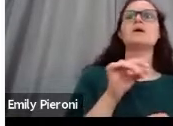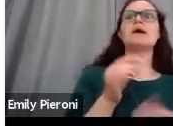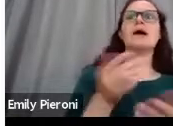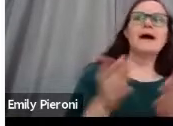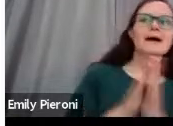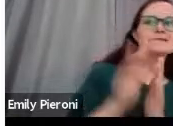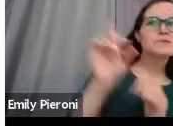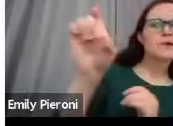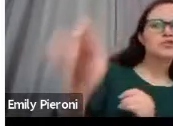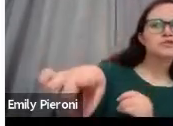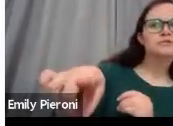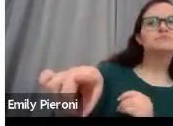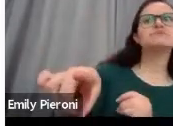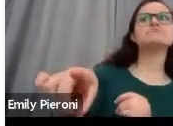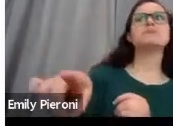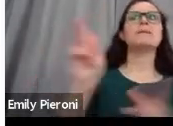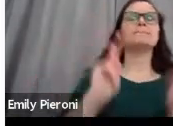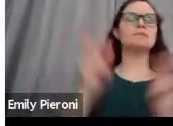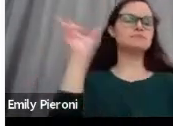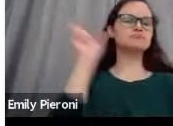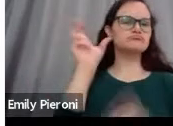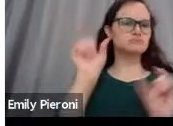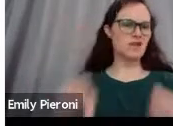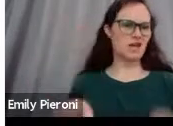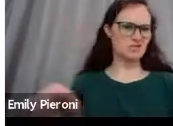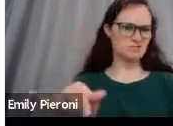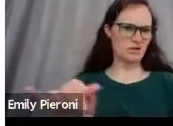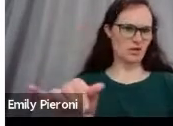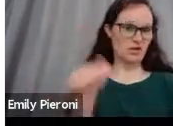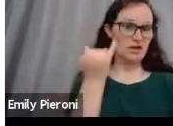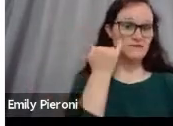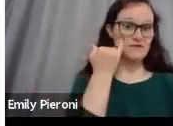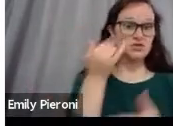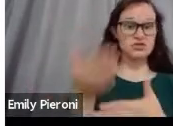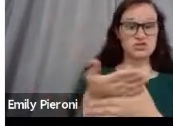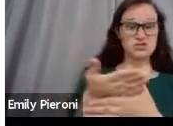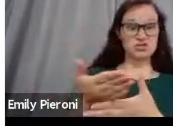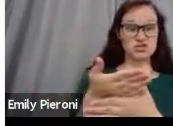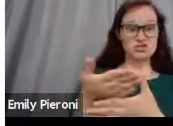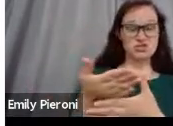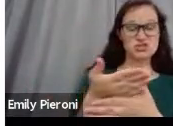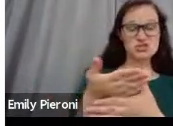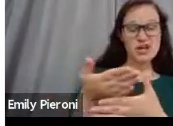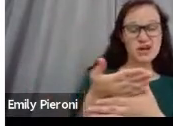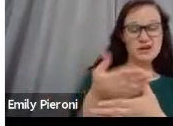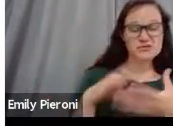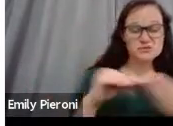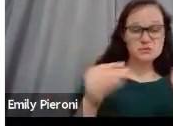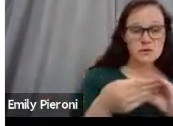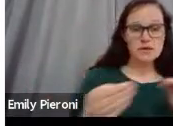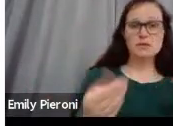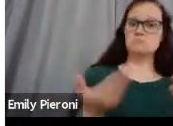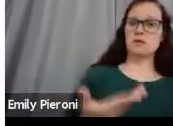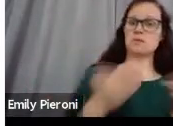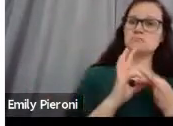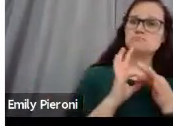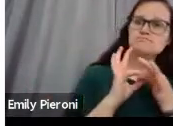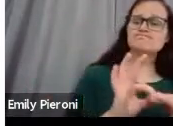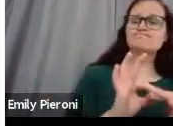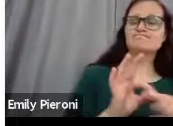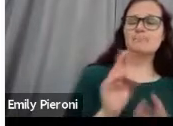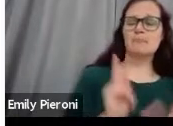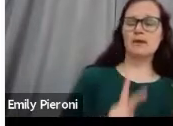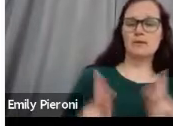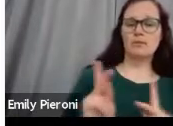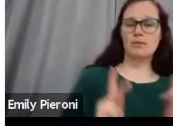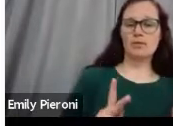creates personal connections. If we have a shared story, that brings us together in ways that simple data does